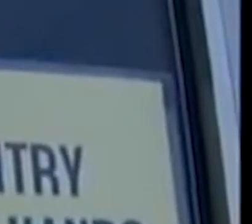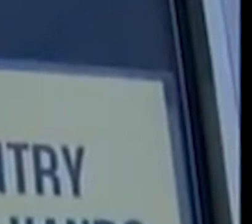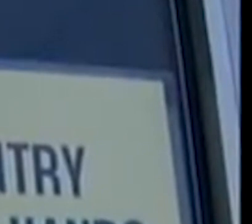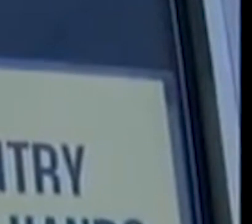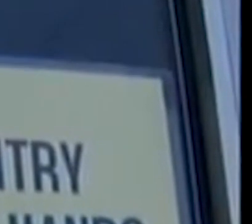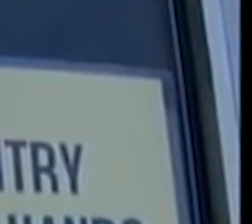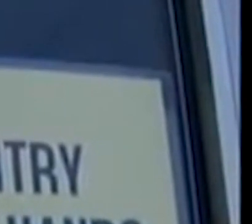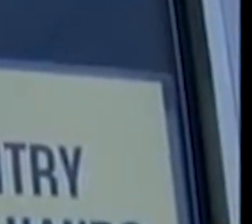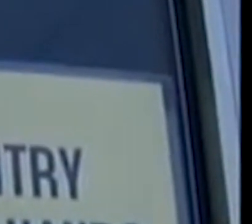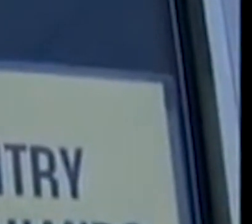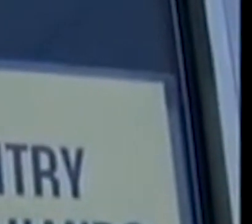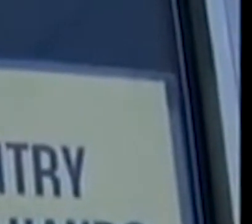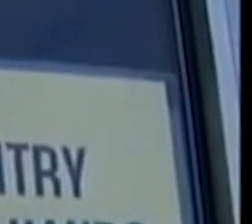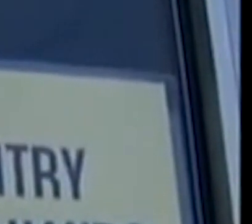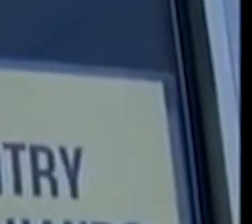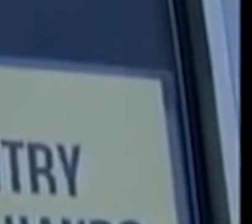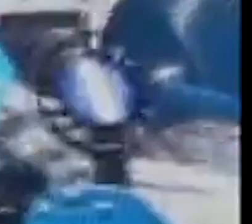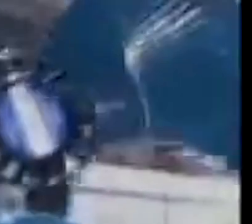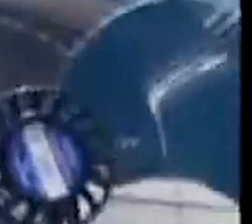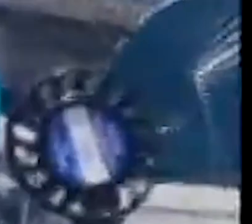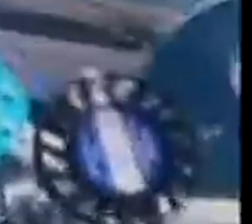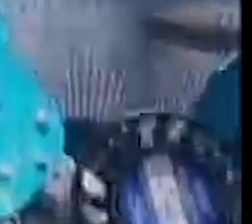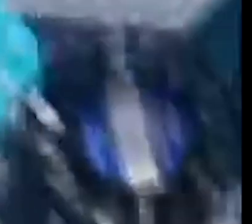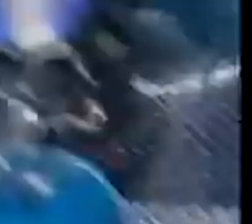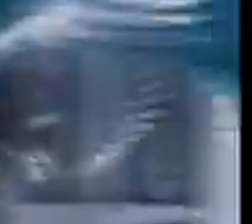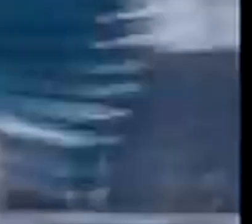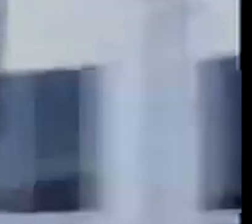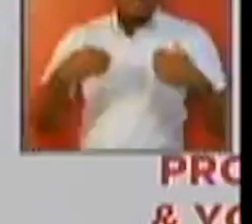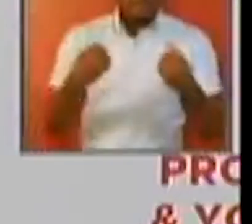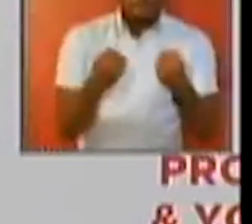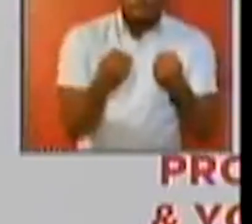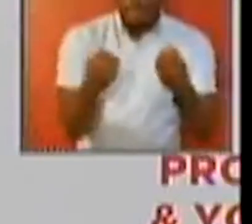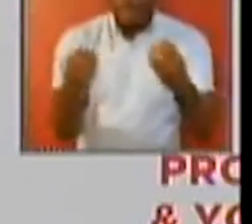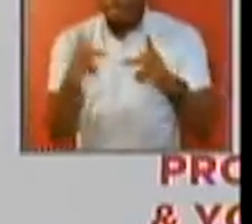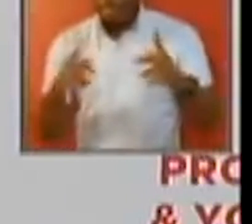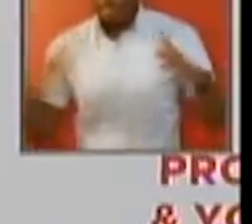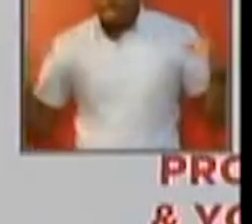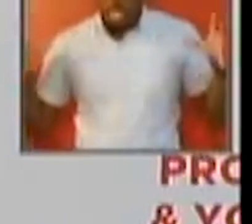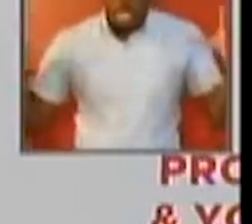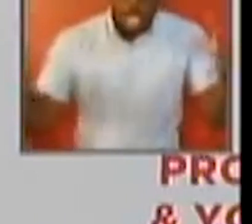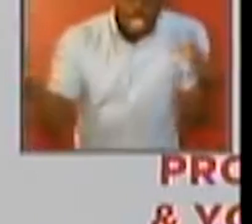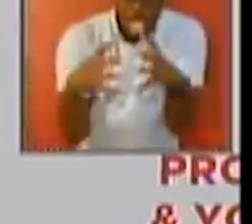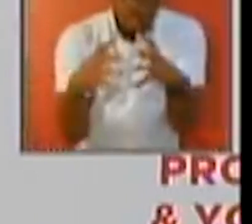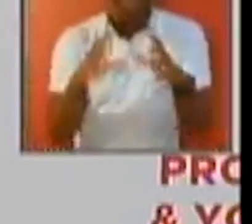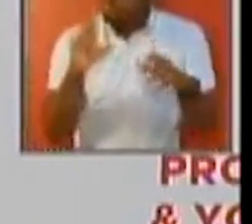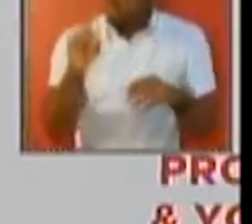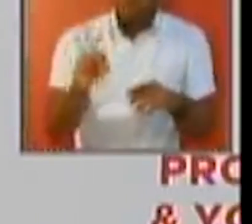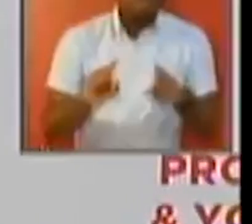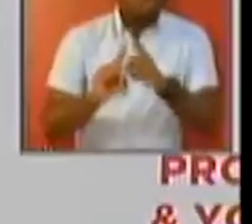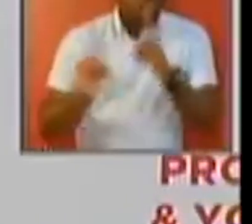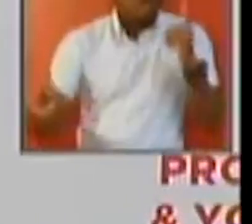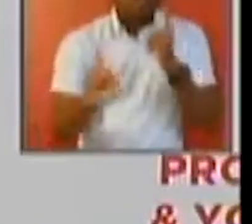avoid contracting the virus, also called for people to limit socializing. Let us avoid parties